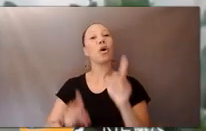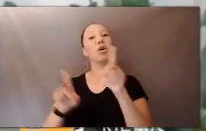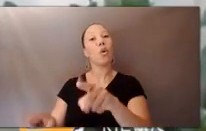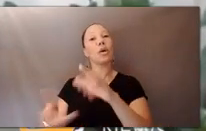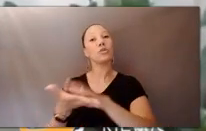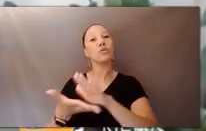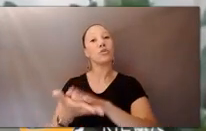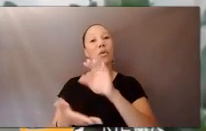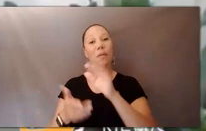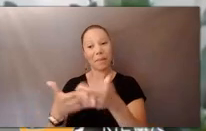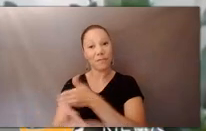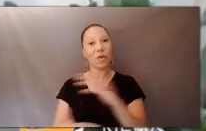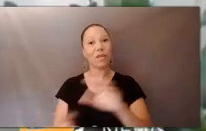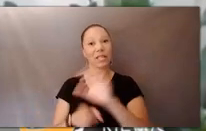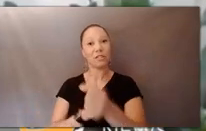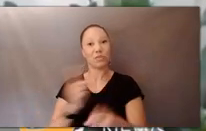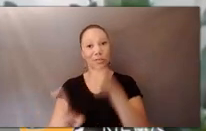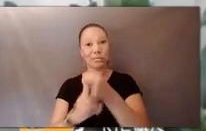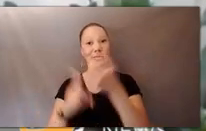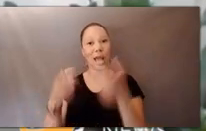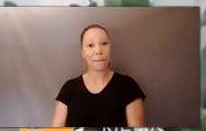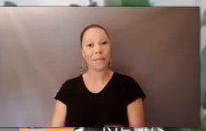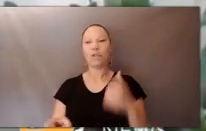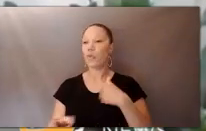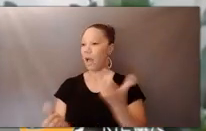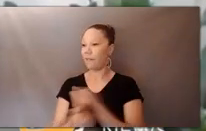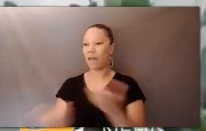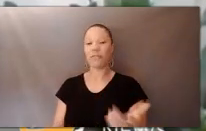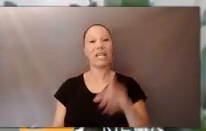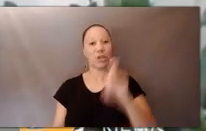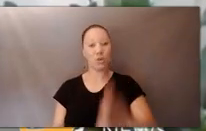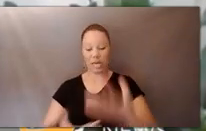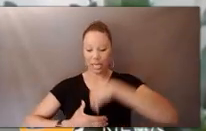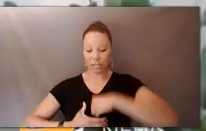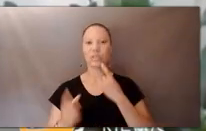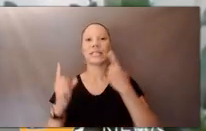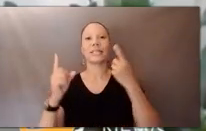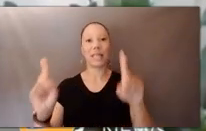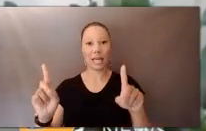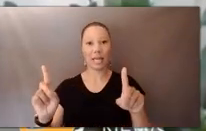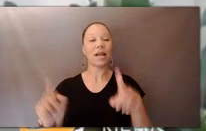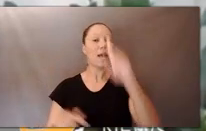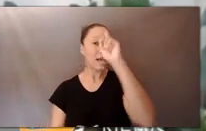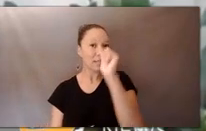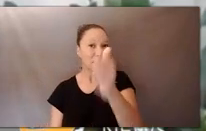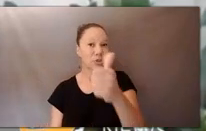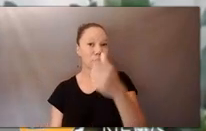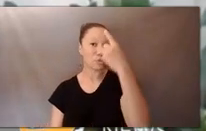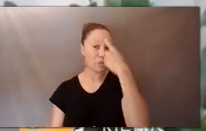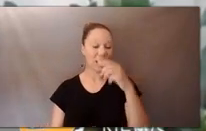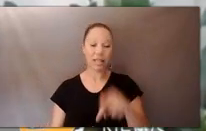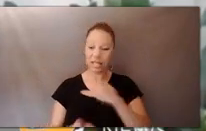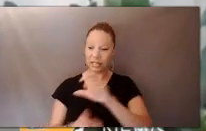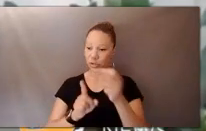before this happens. So you have what you need to succeed. And it's just up to you to look at this as an